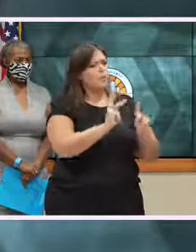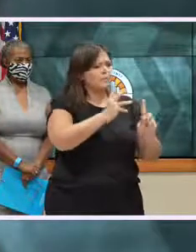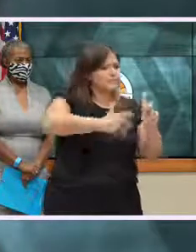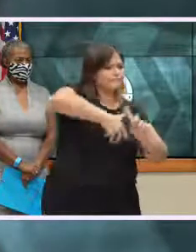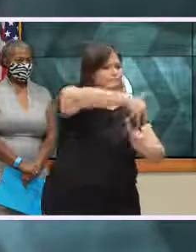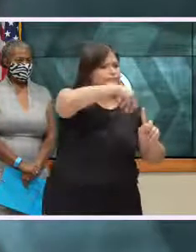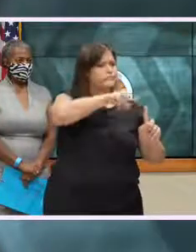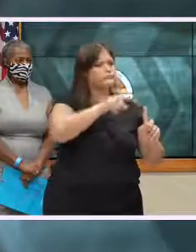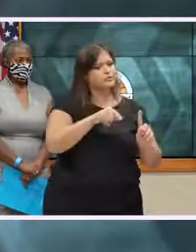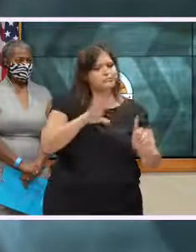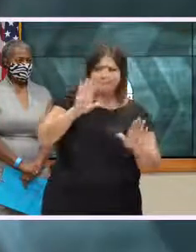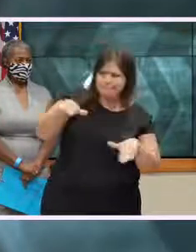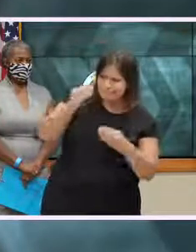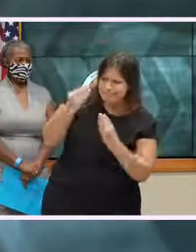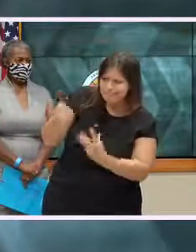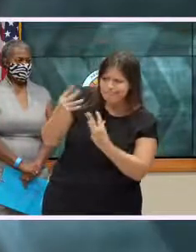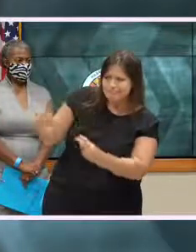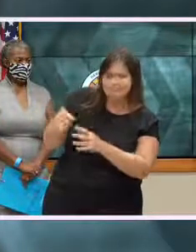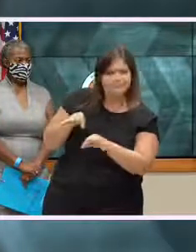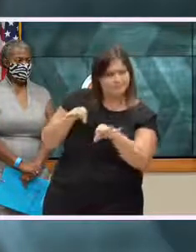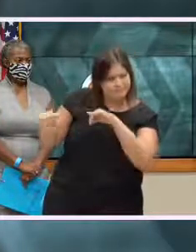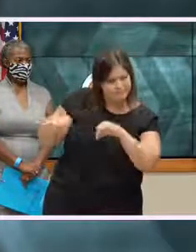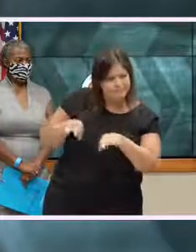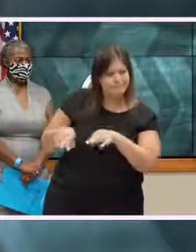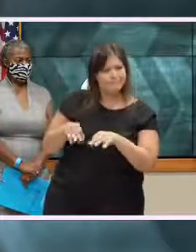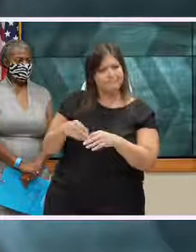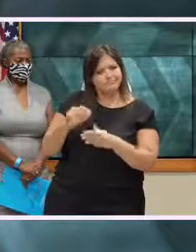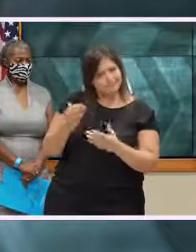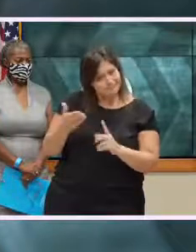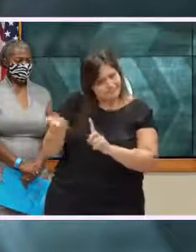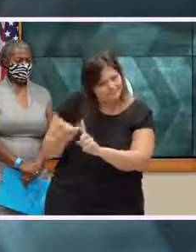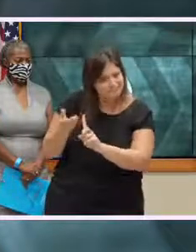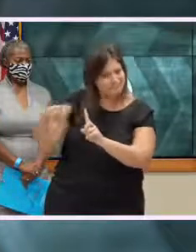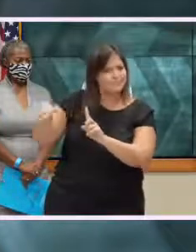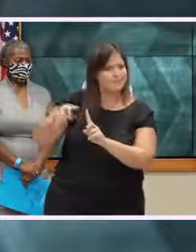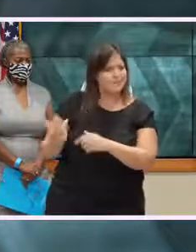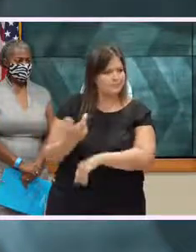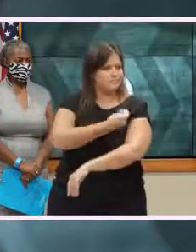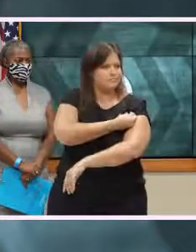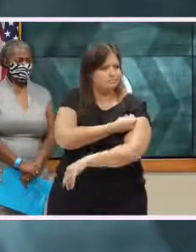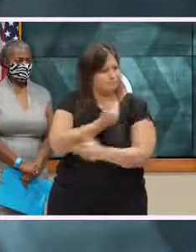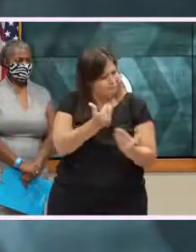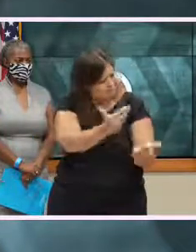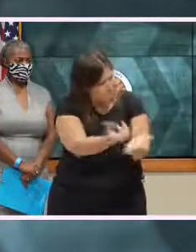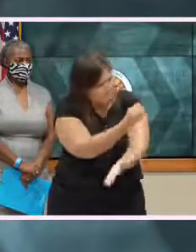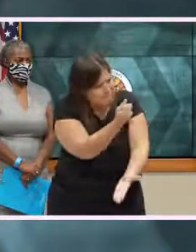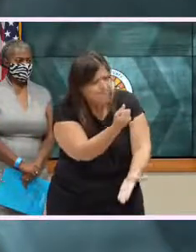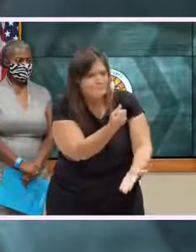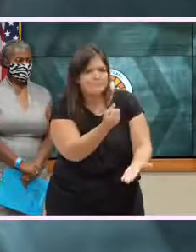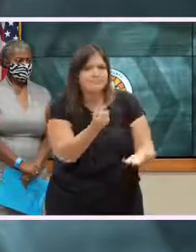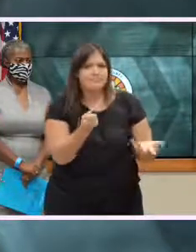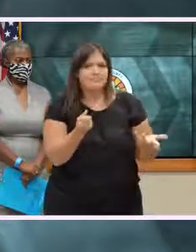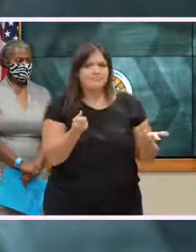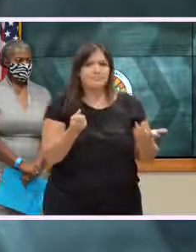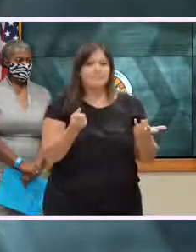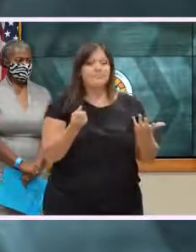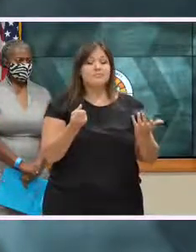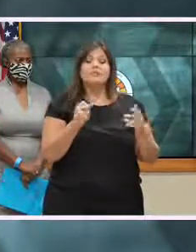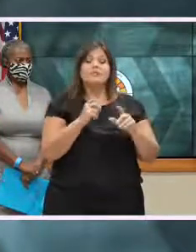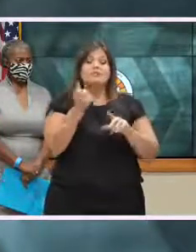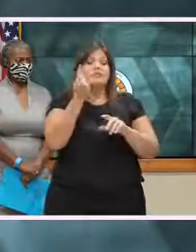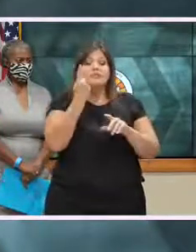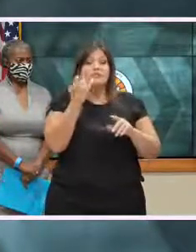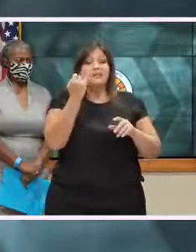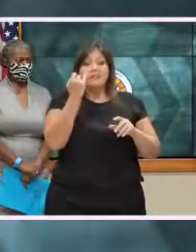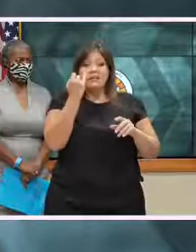and who haven't been vaccinated to take action. It's not too late, but if we don't act now, it will be